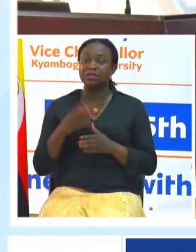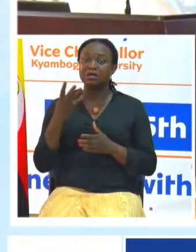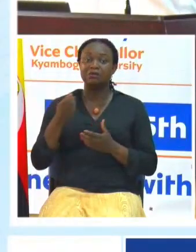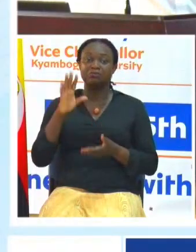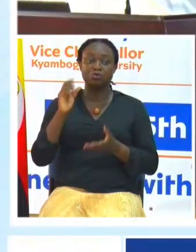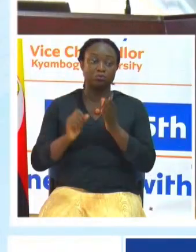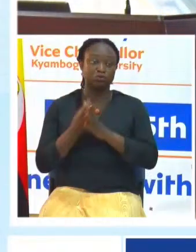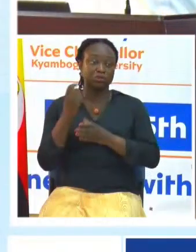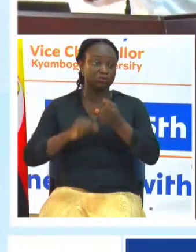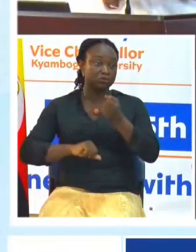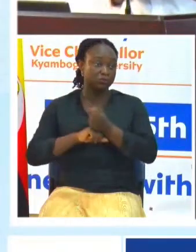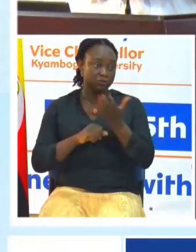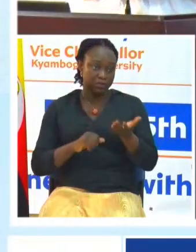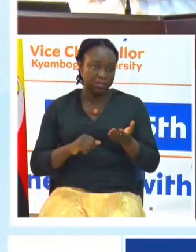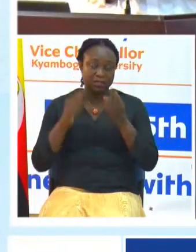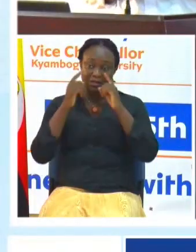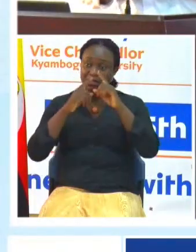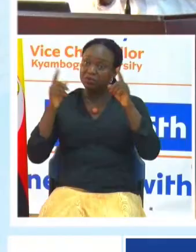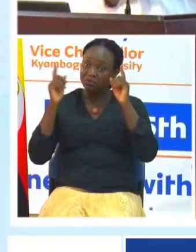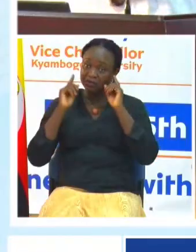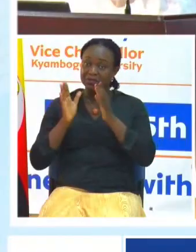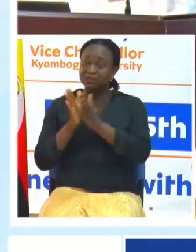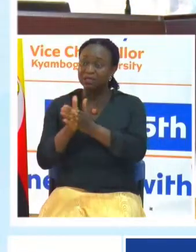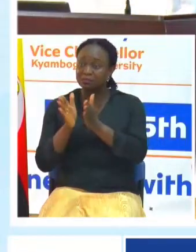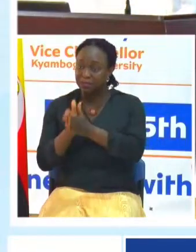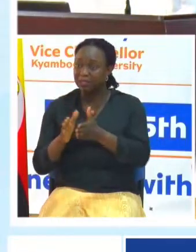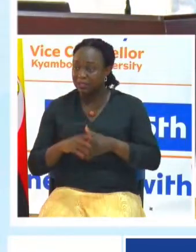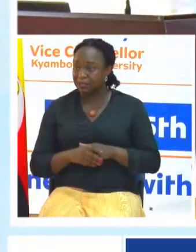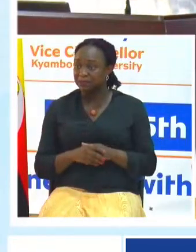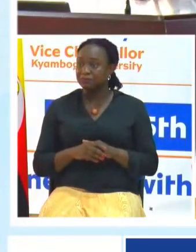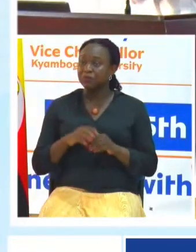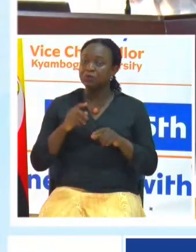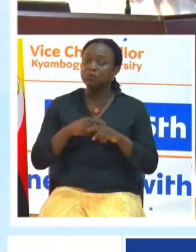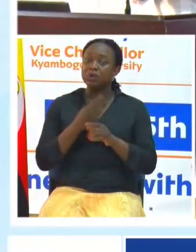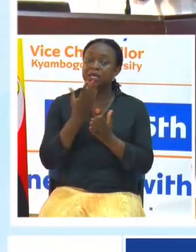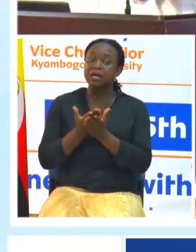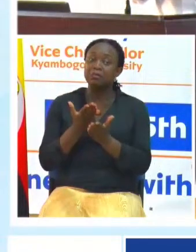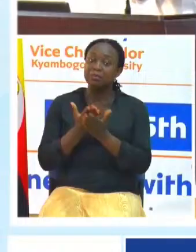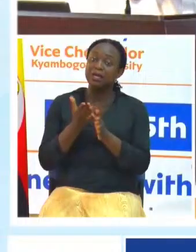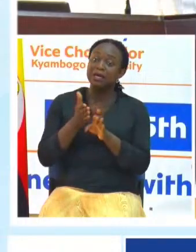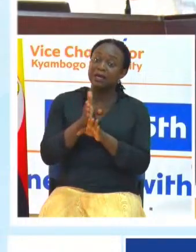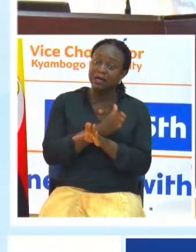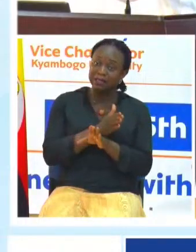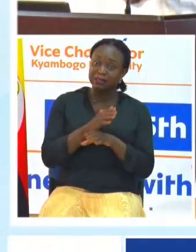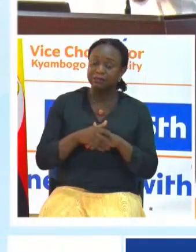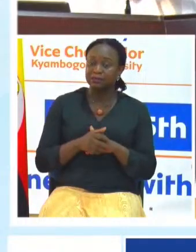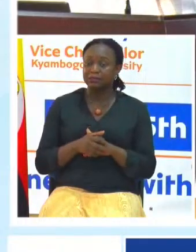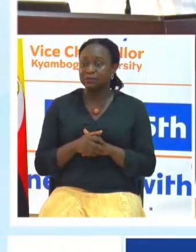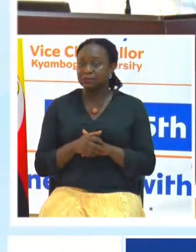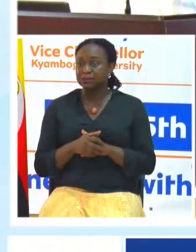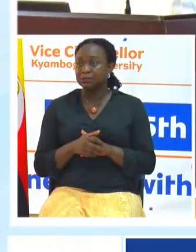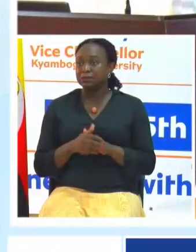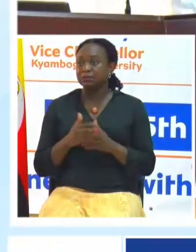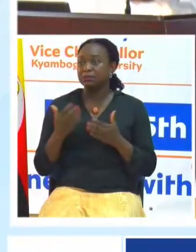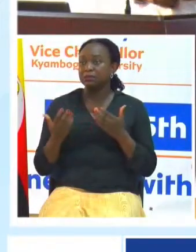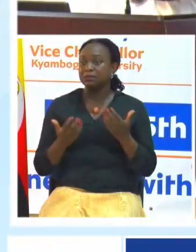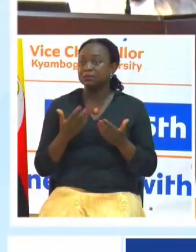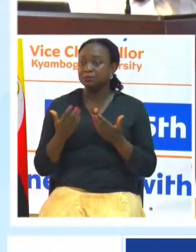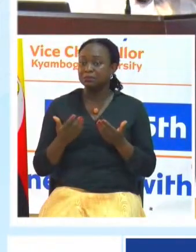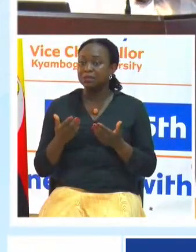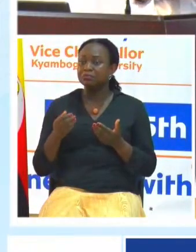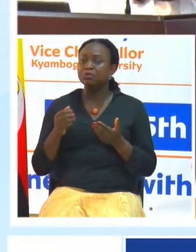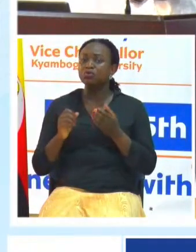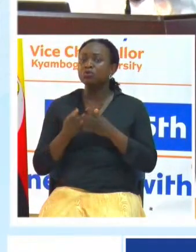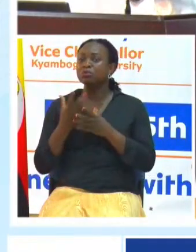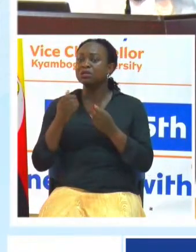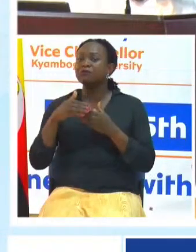that? Universities in the United States may not tell you that actually earlier you can be considered for more